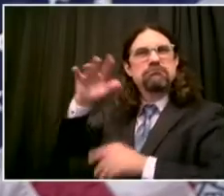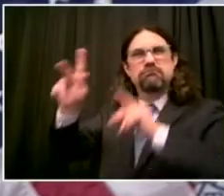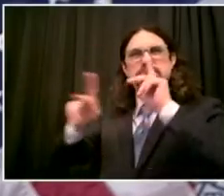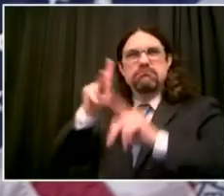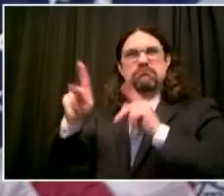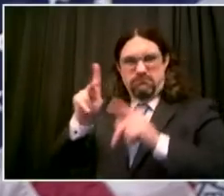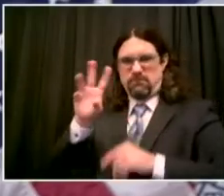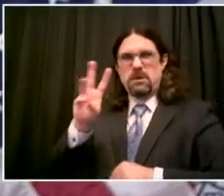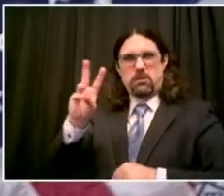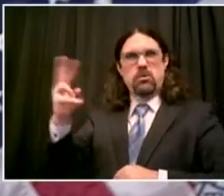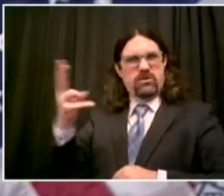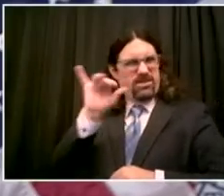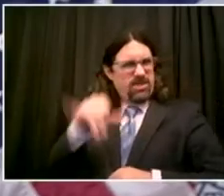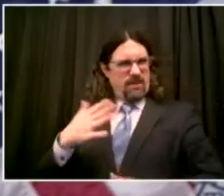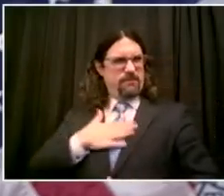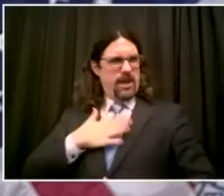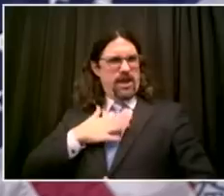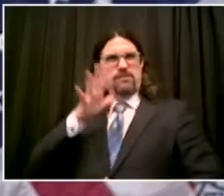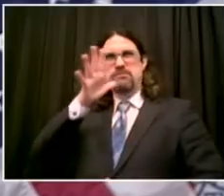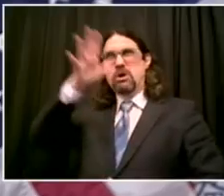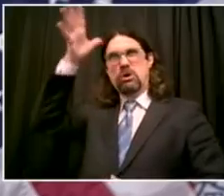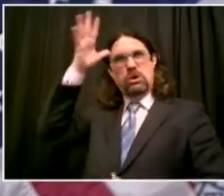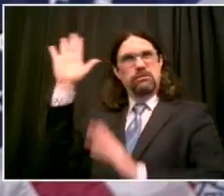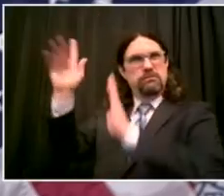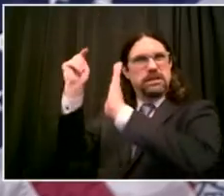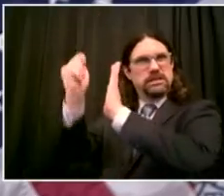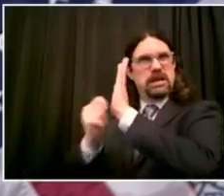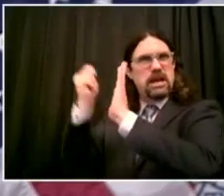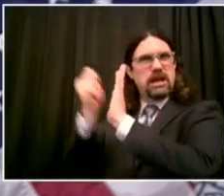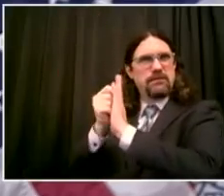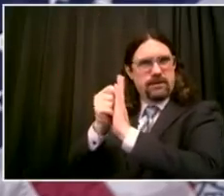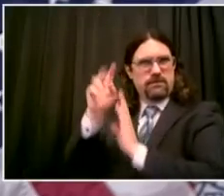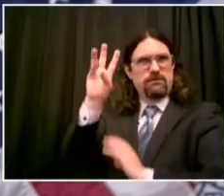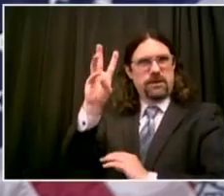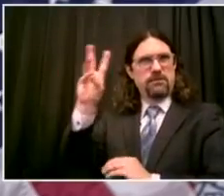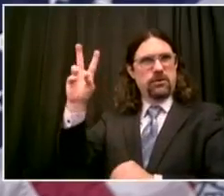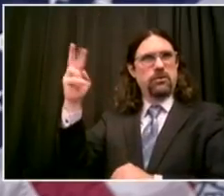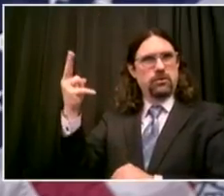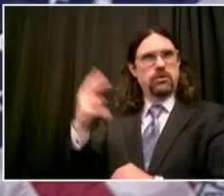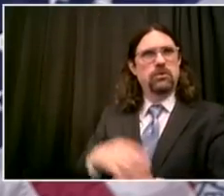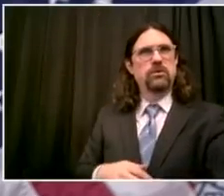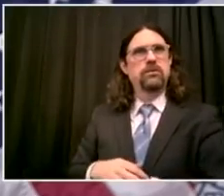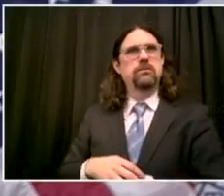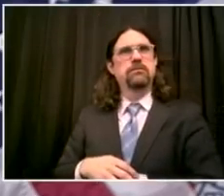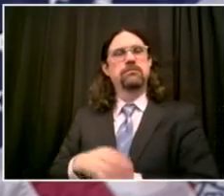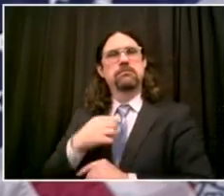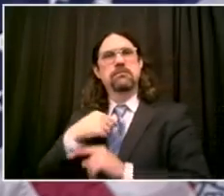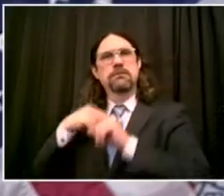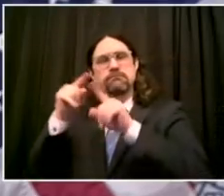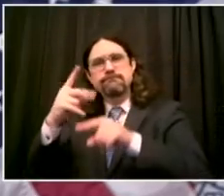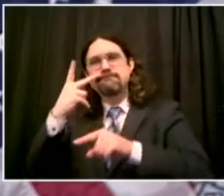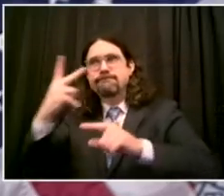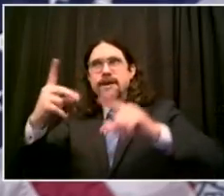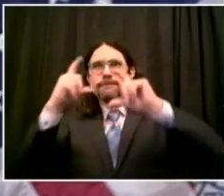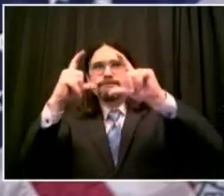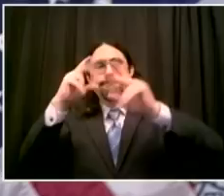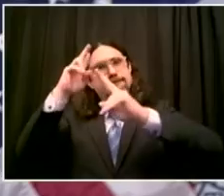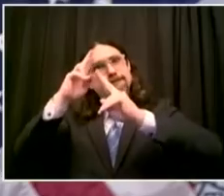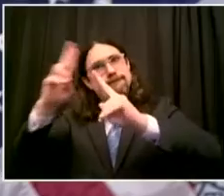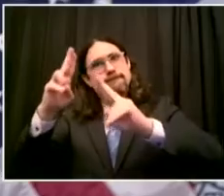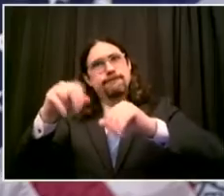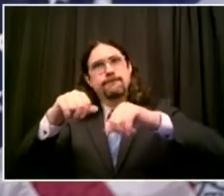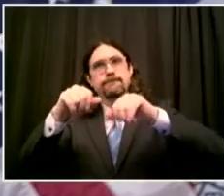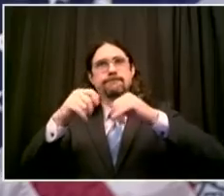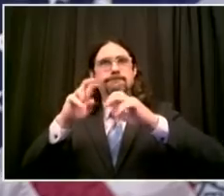laid wreaths, and we stood there for a moment of silence. And I looked up and I saw the words on the memorial. And, you know, a lot of times we go by something like that, we